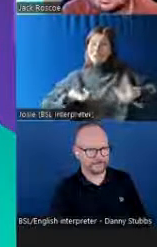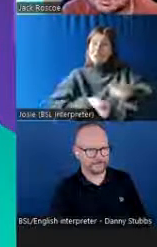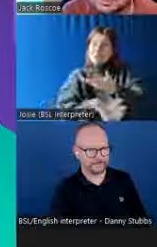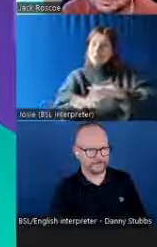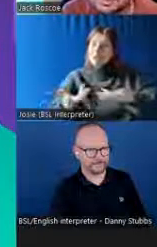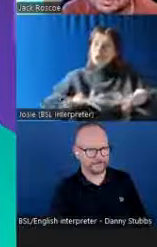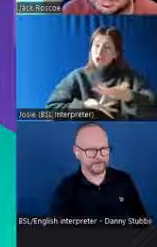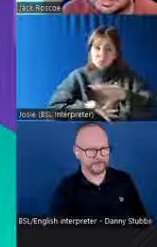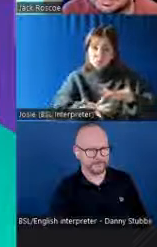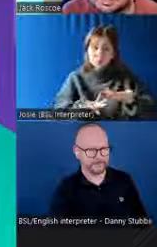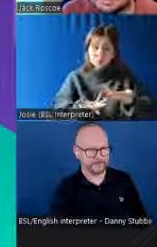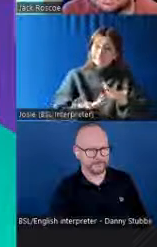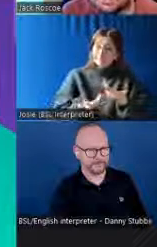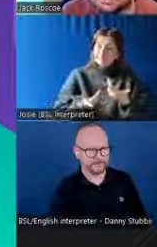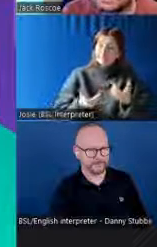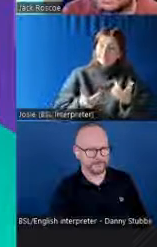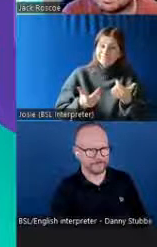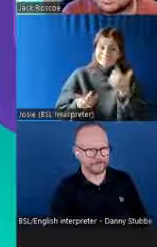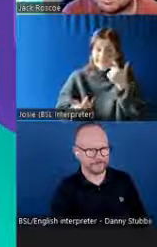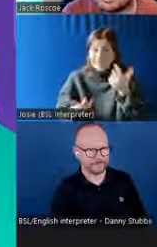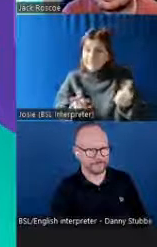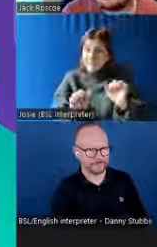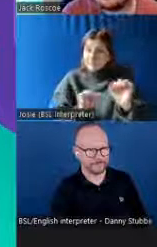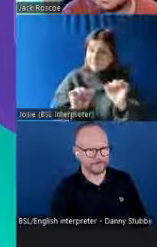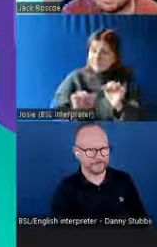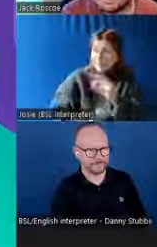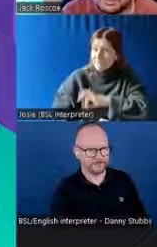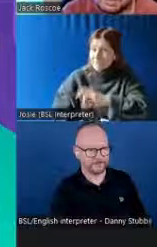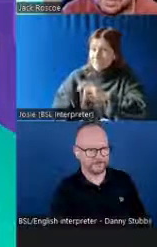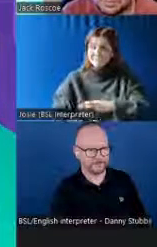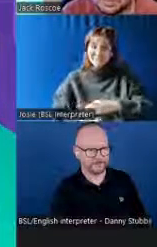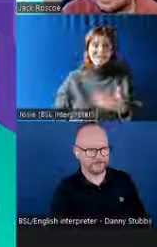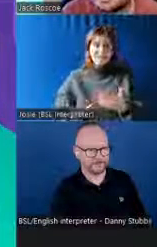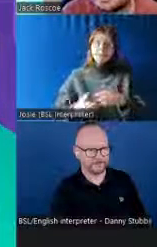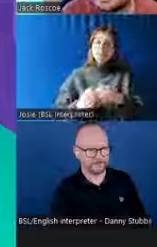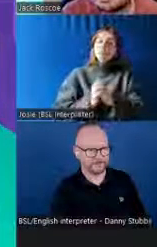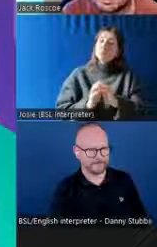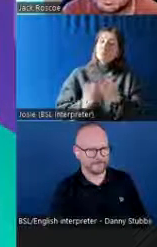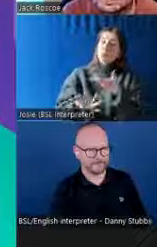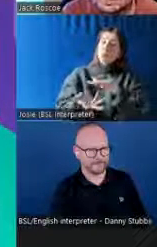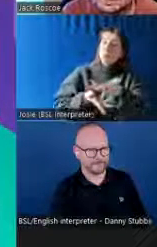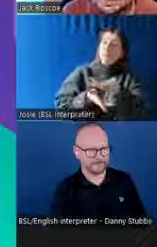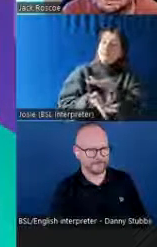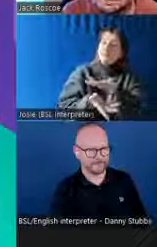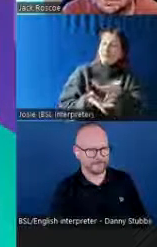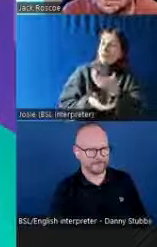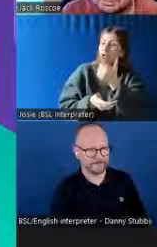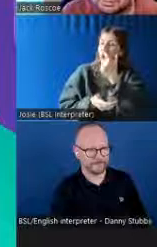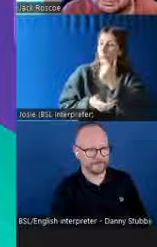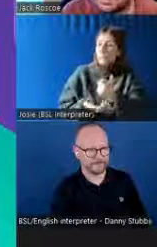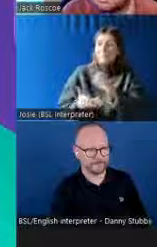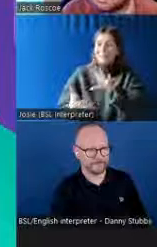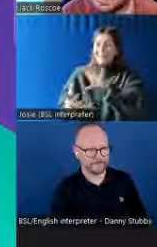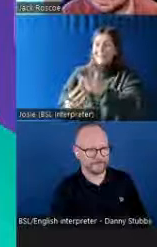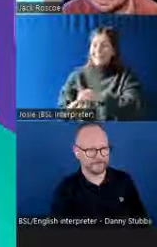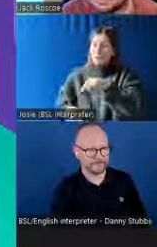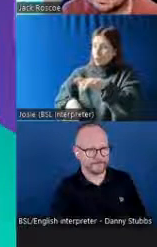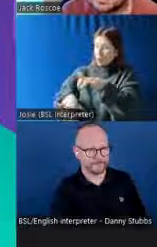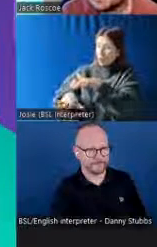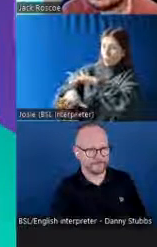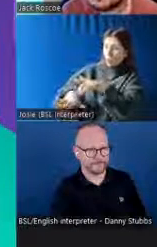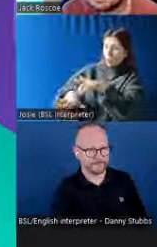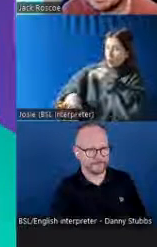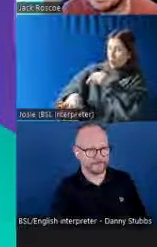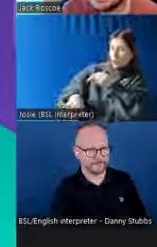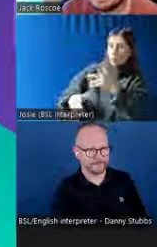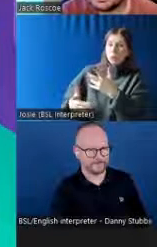to the participants. The focus of the conversation might be about the work and people's reactions to it, but a moderator can